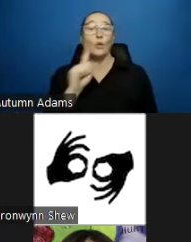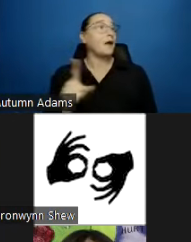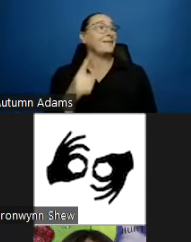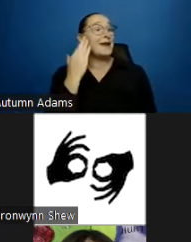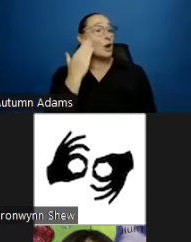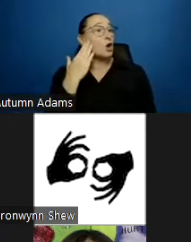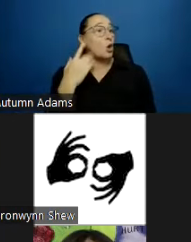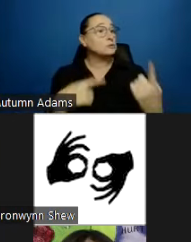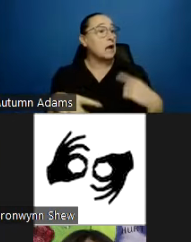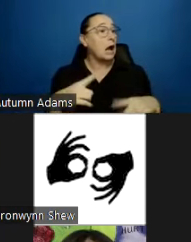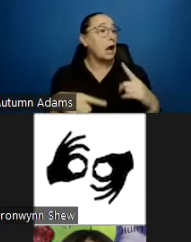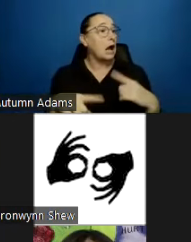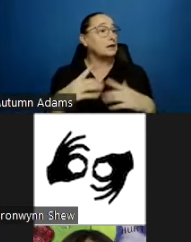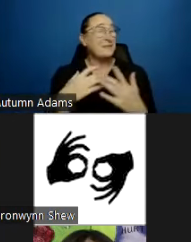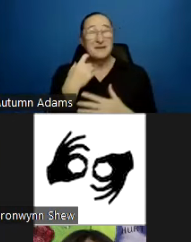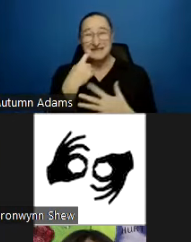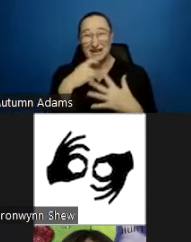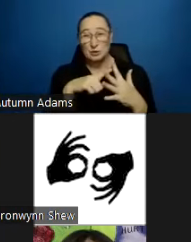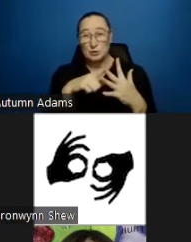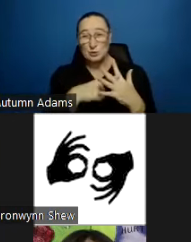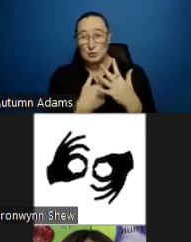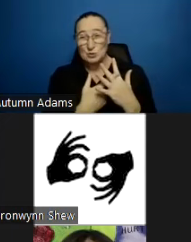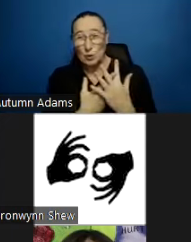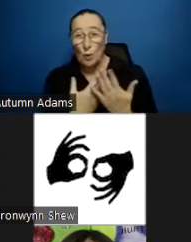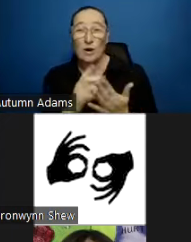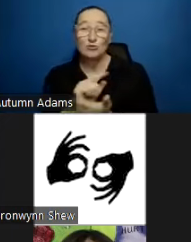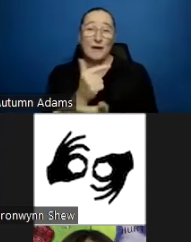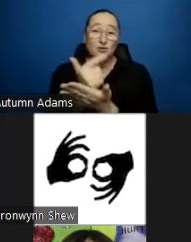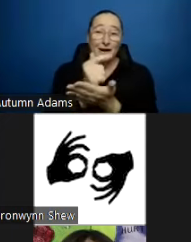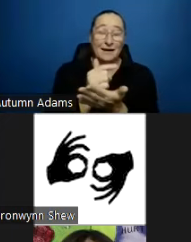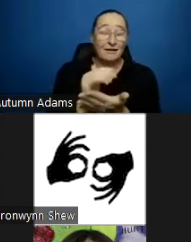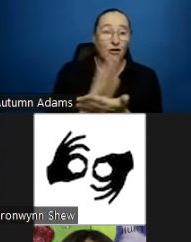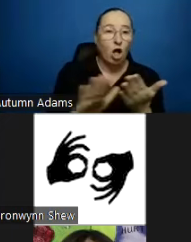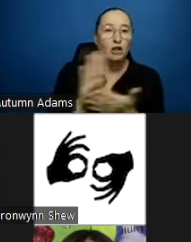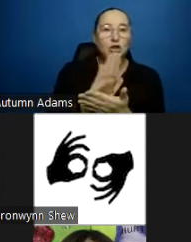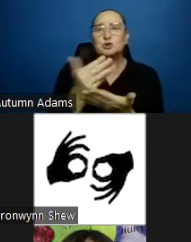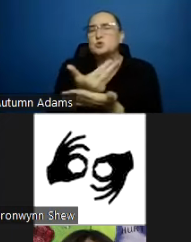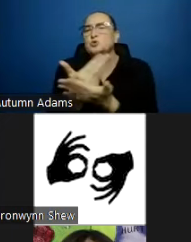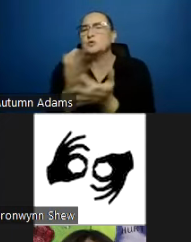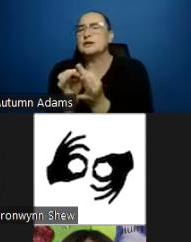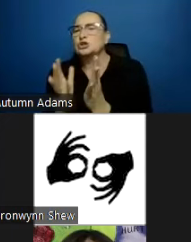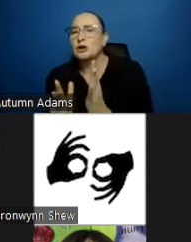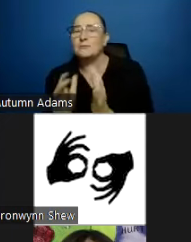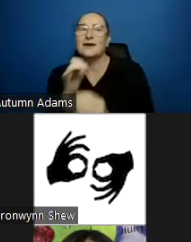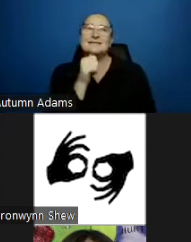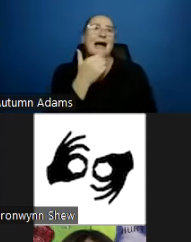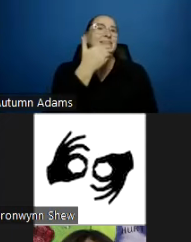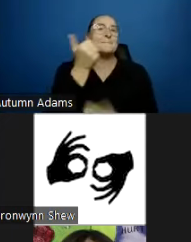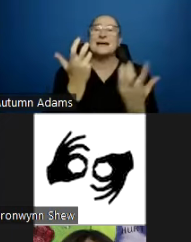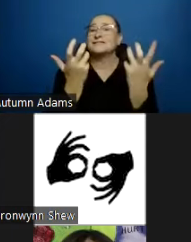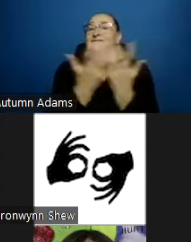language. Maybe they just barely got out of college. Maybe they're a brand new interpreter. Maybe they aren't the best fit